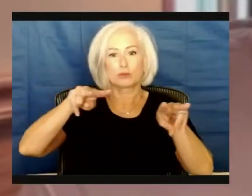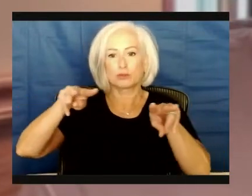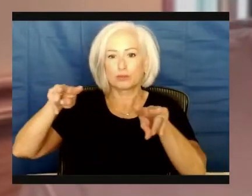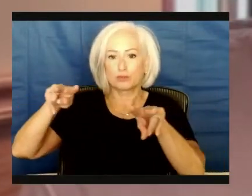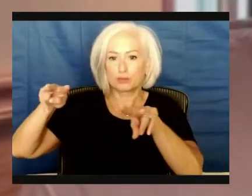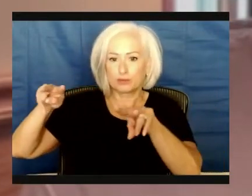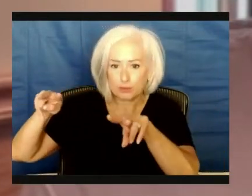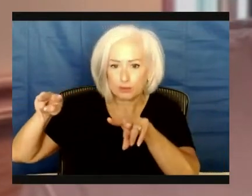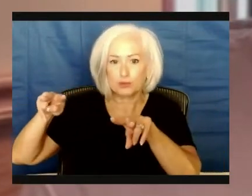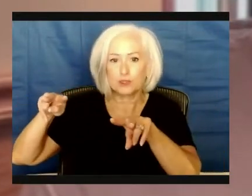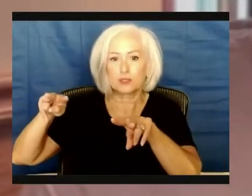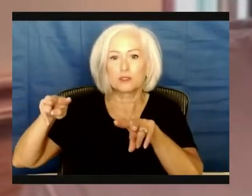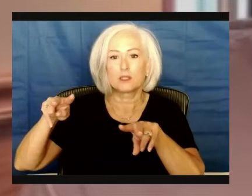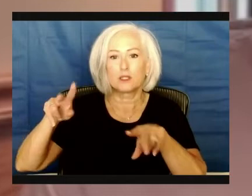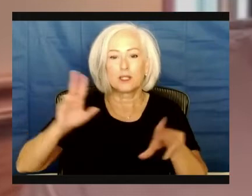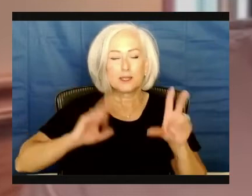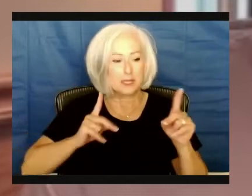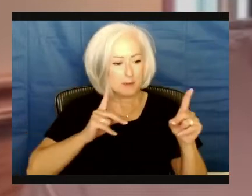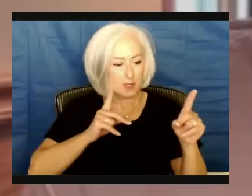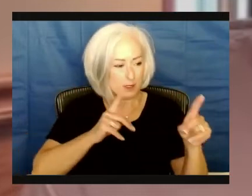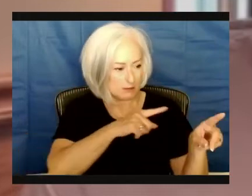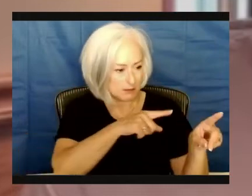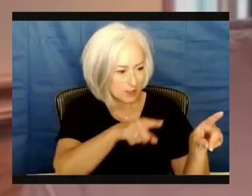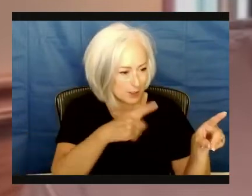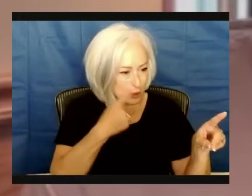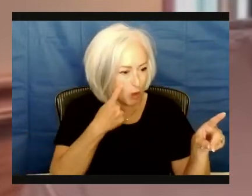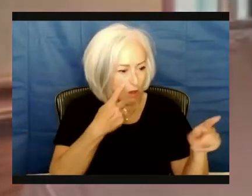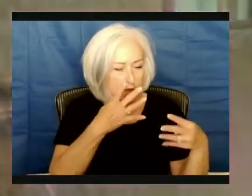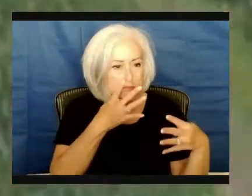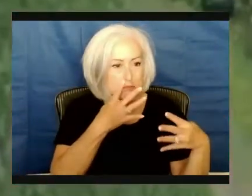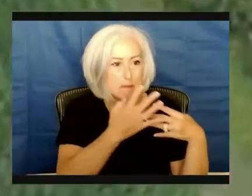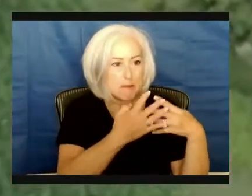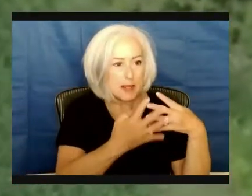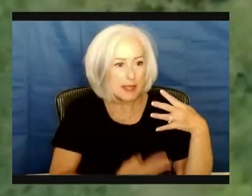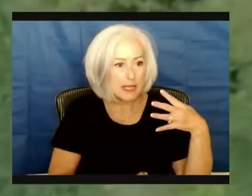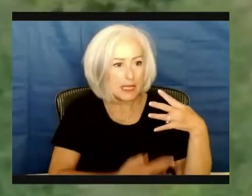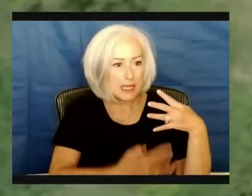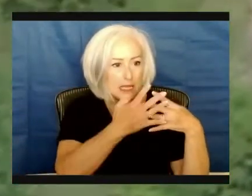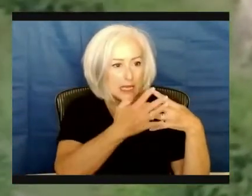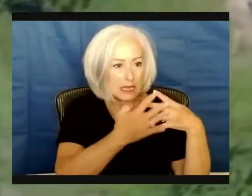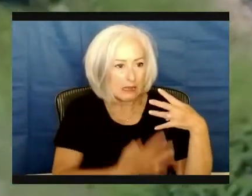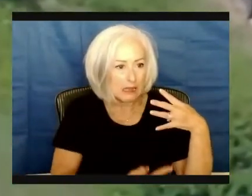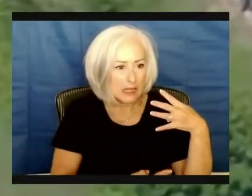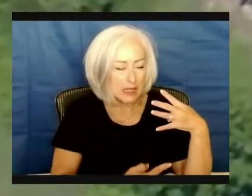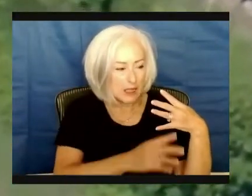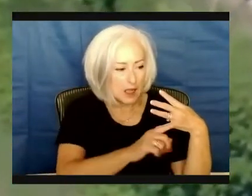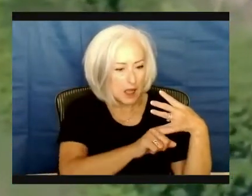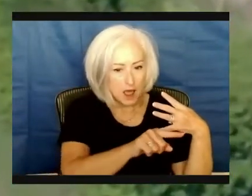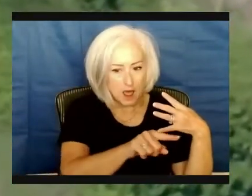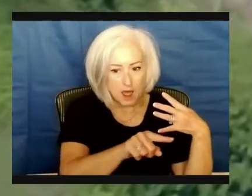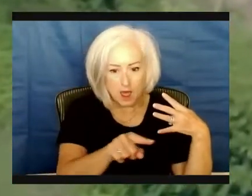there was people bleeding and just everyone